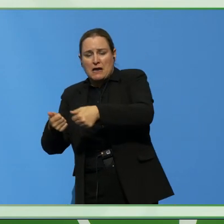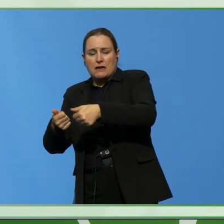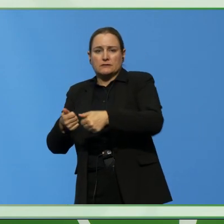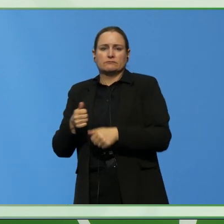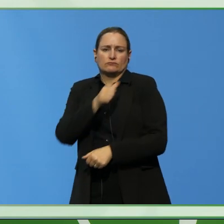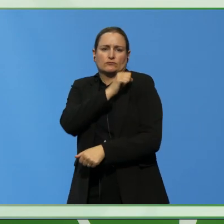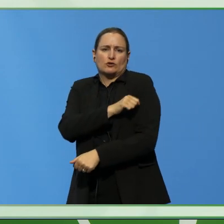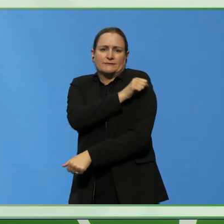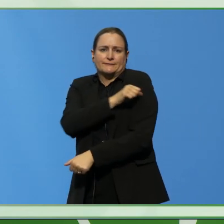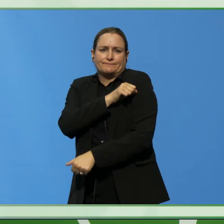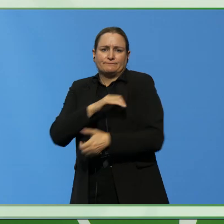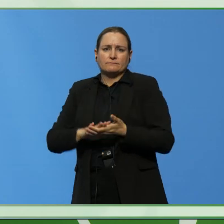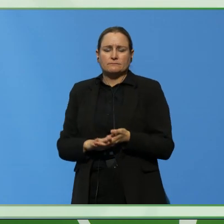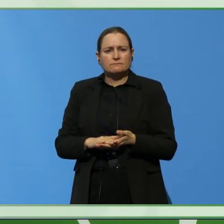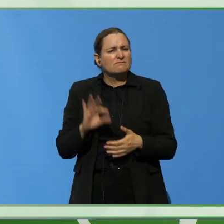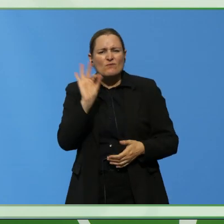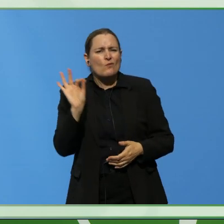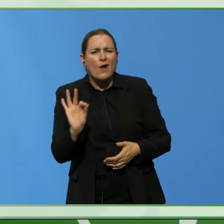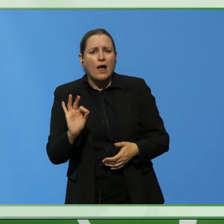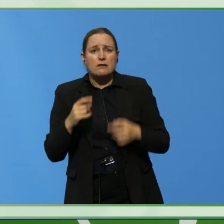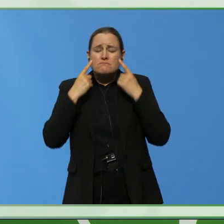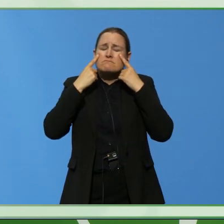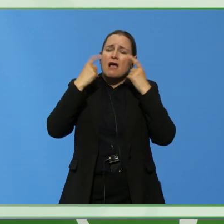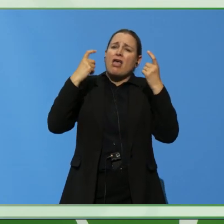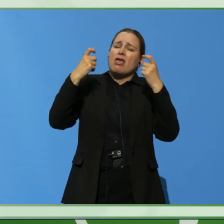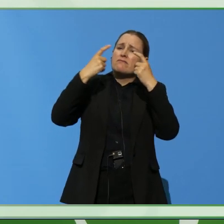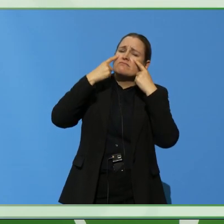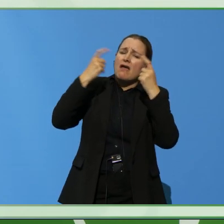baby and they couldn't figure out what was wrong with me.